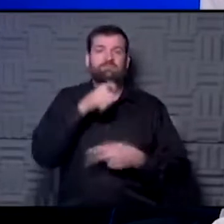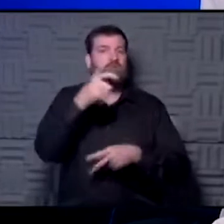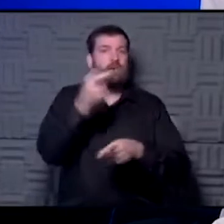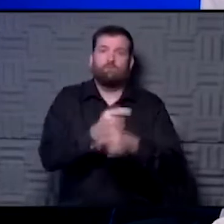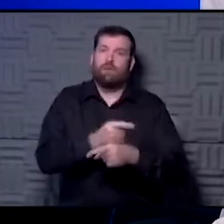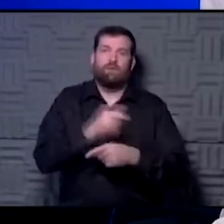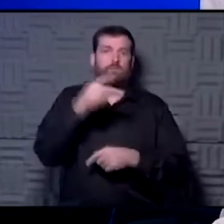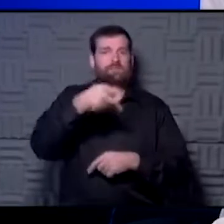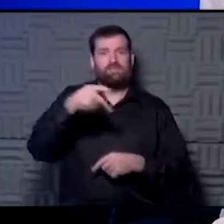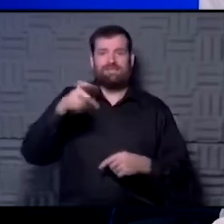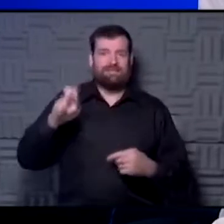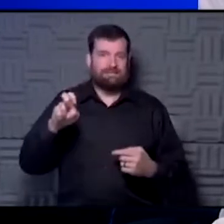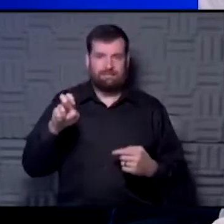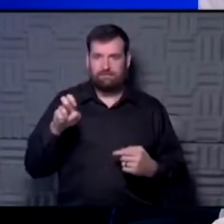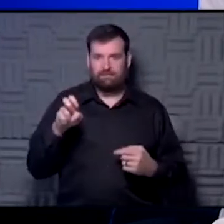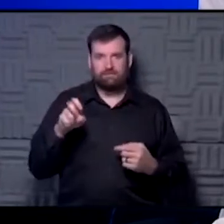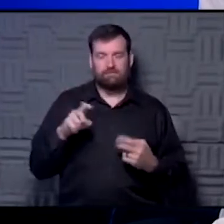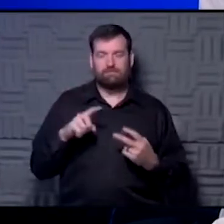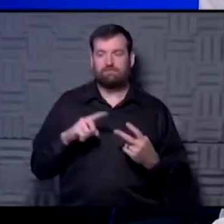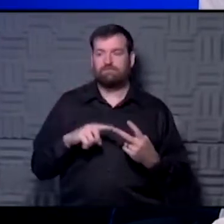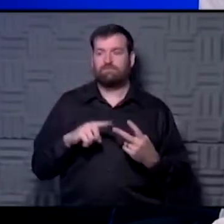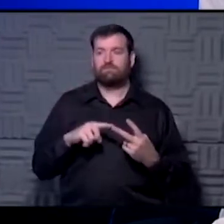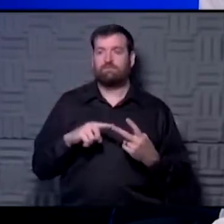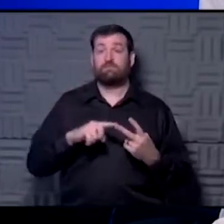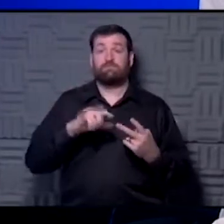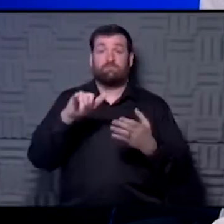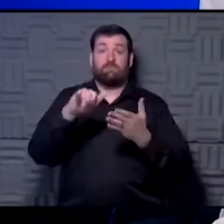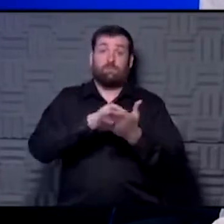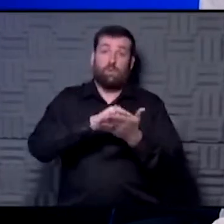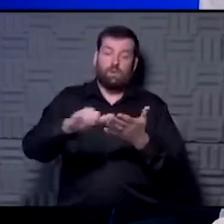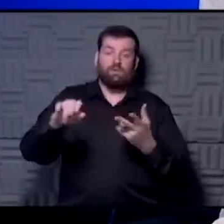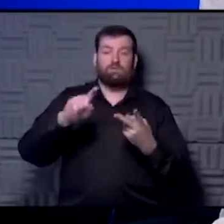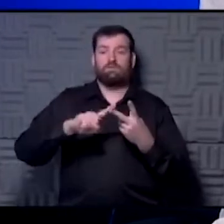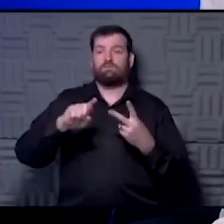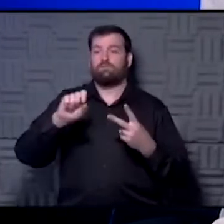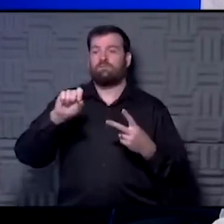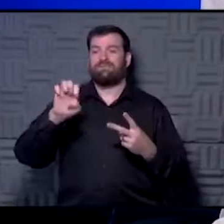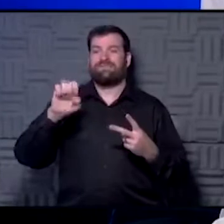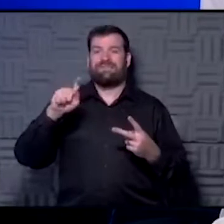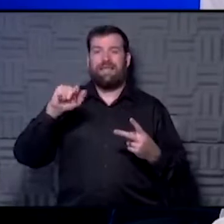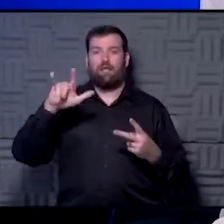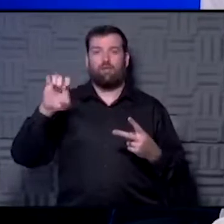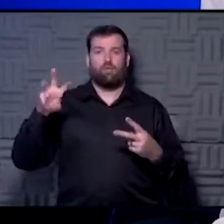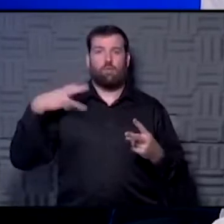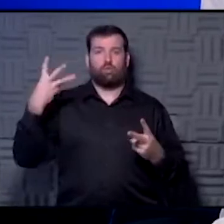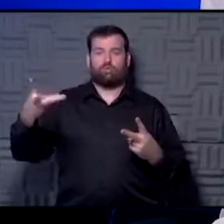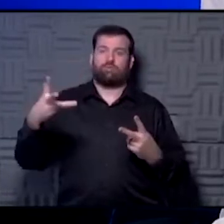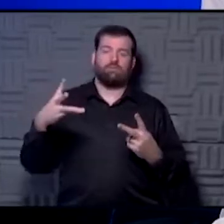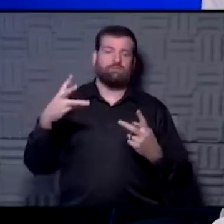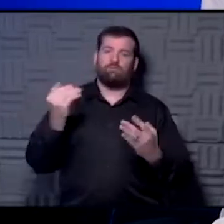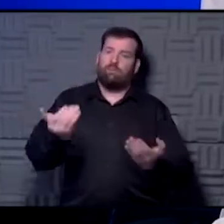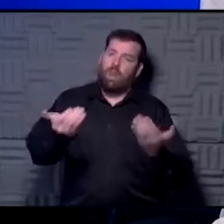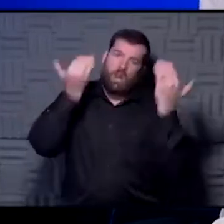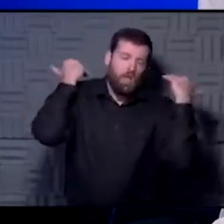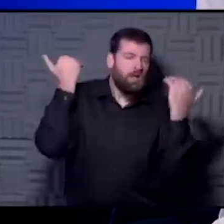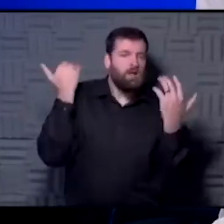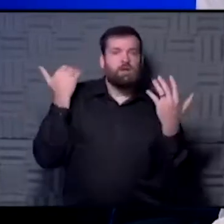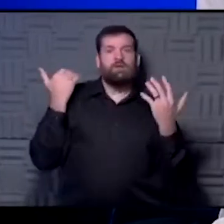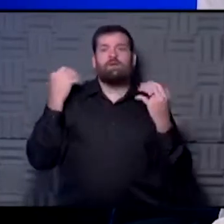PPE. I think places like New York and Seattle and others were a little overwhelmed by the volume and the